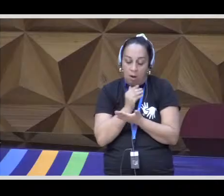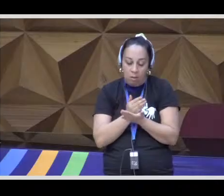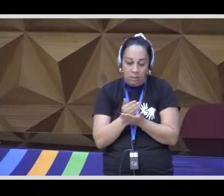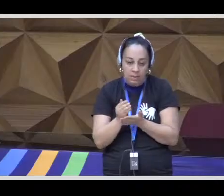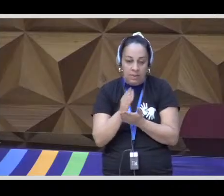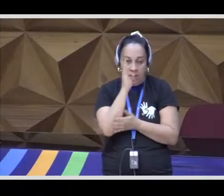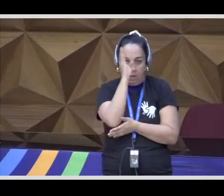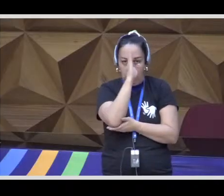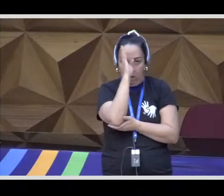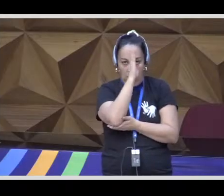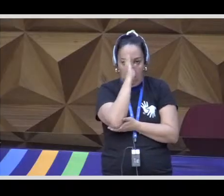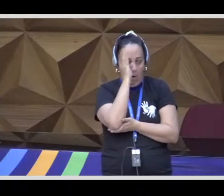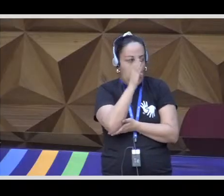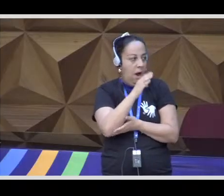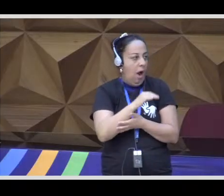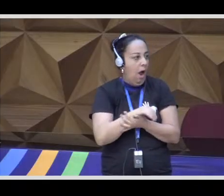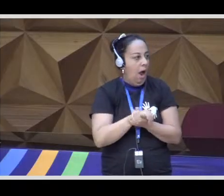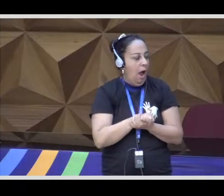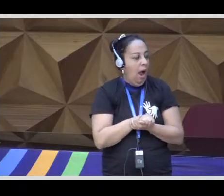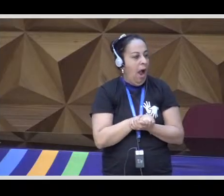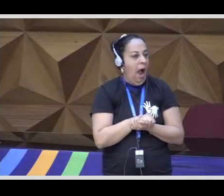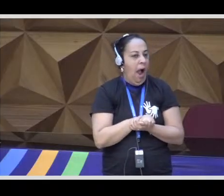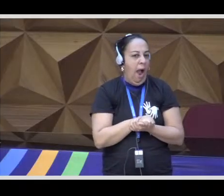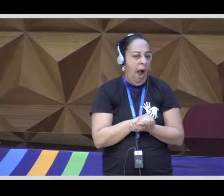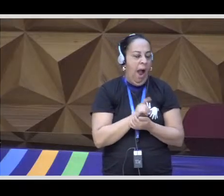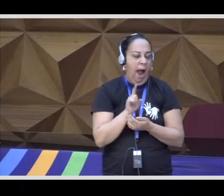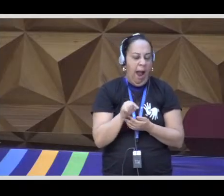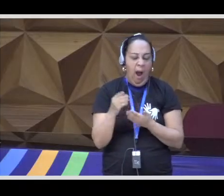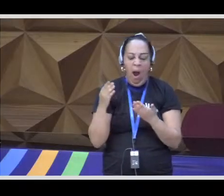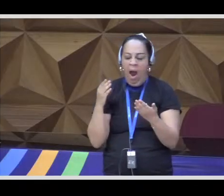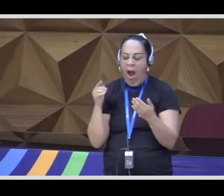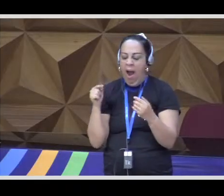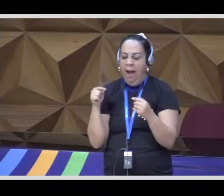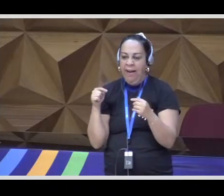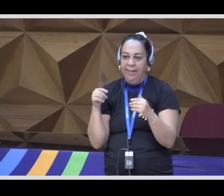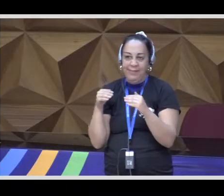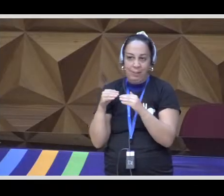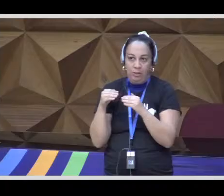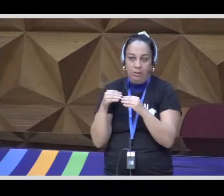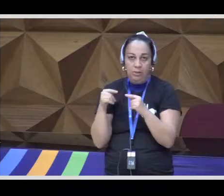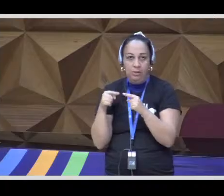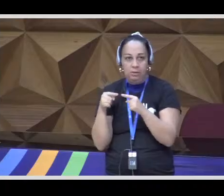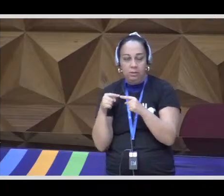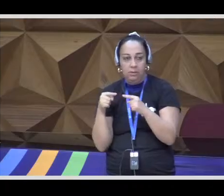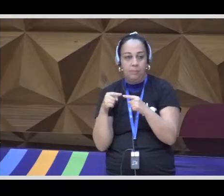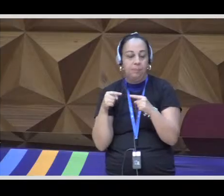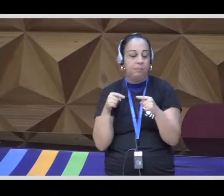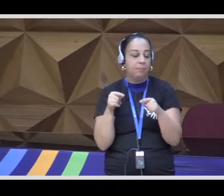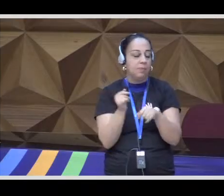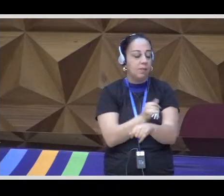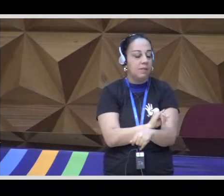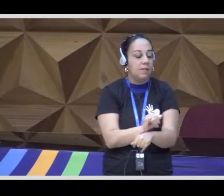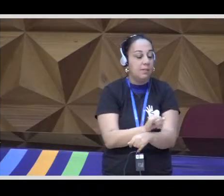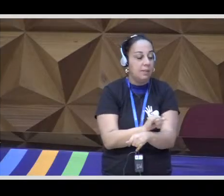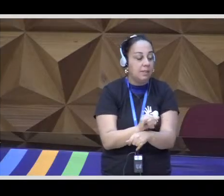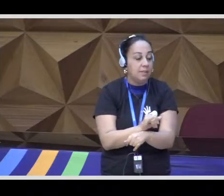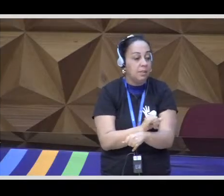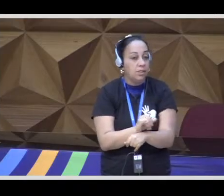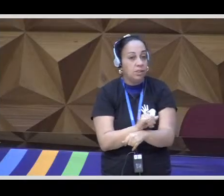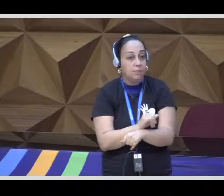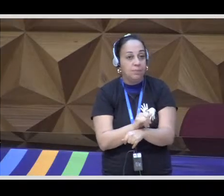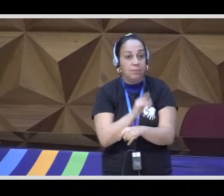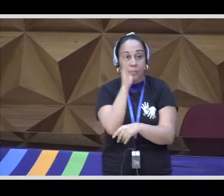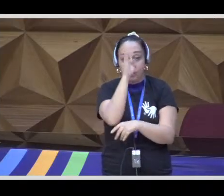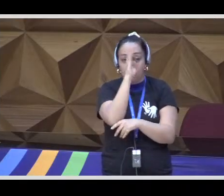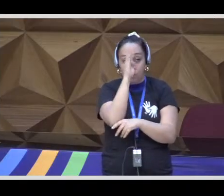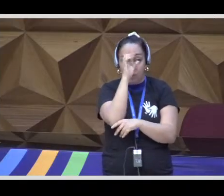by combining multiple ones, then potentially we can keep the level down for a longer period. There's one other chunk